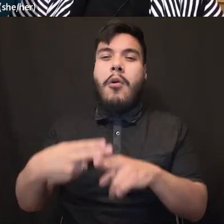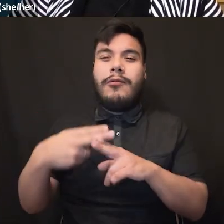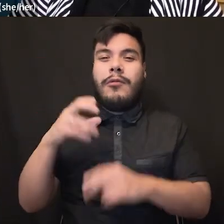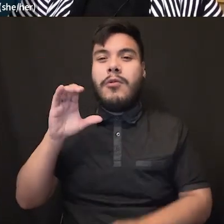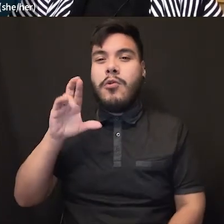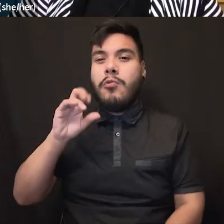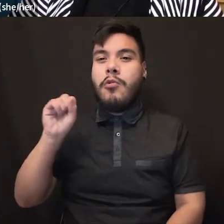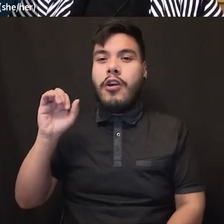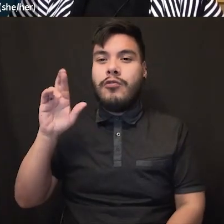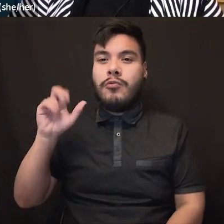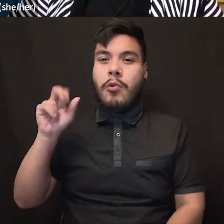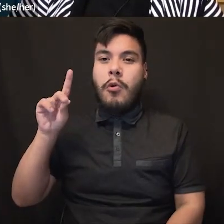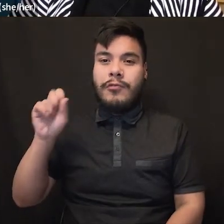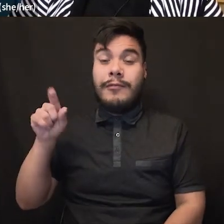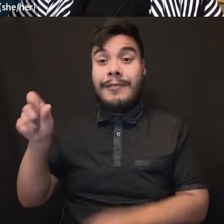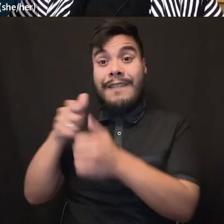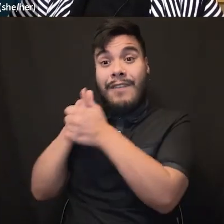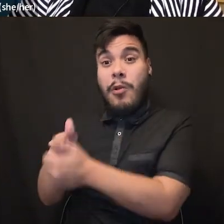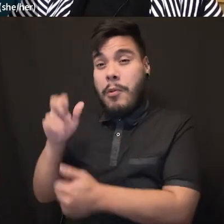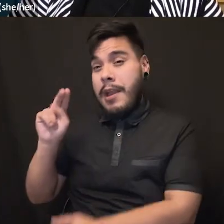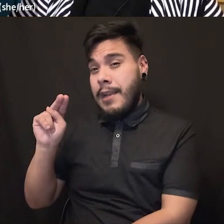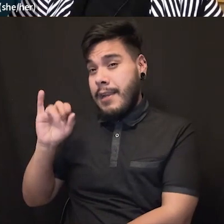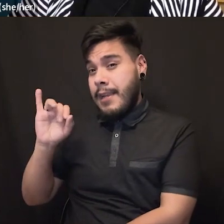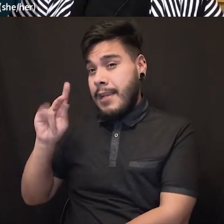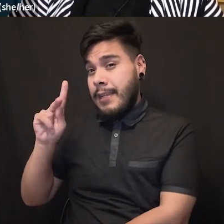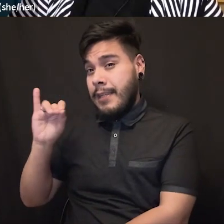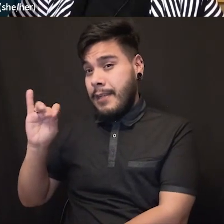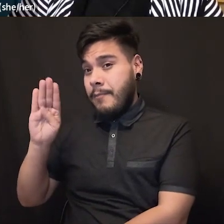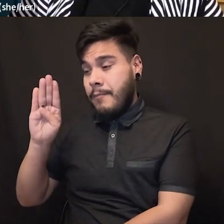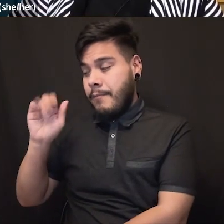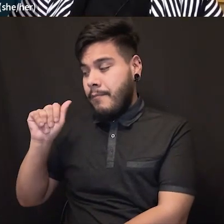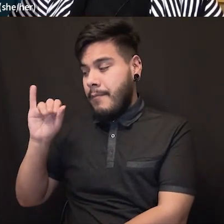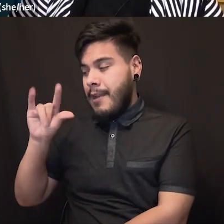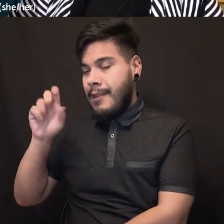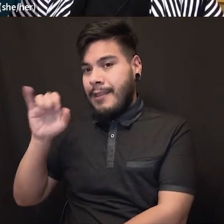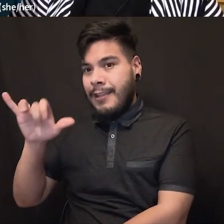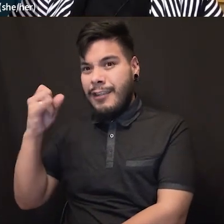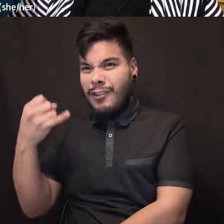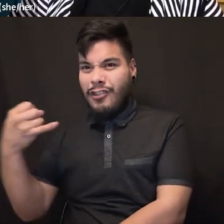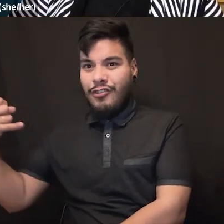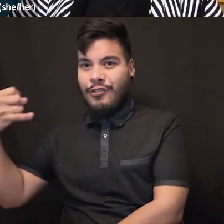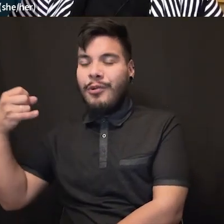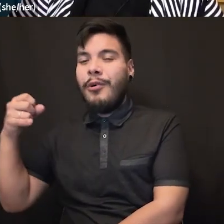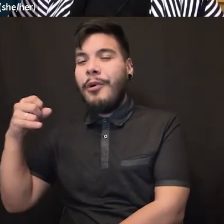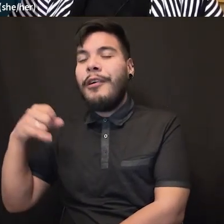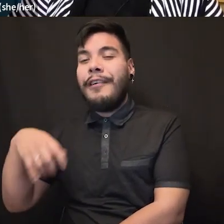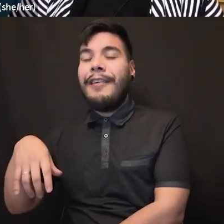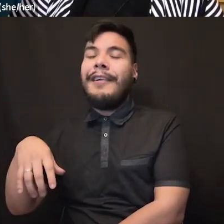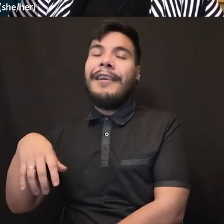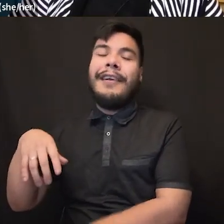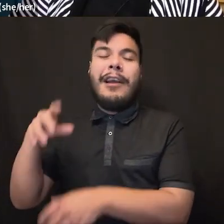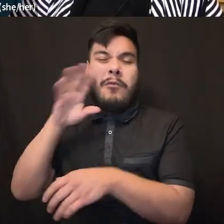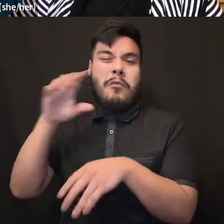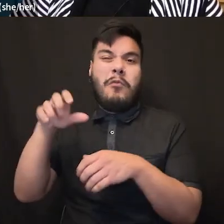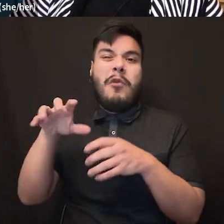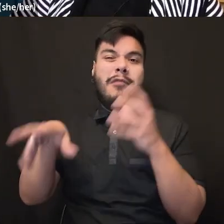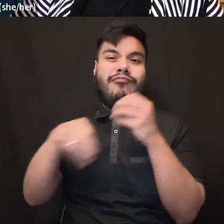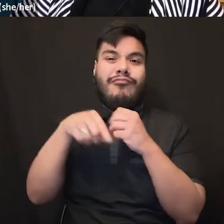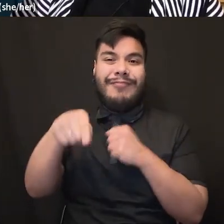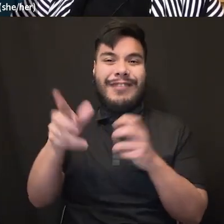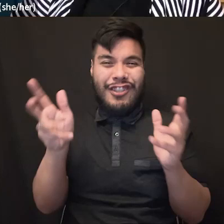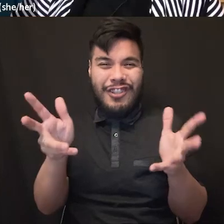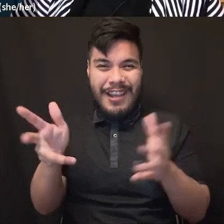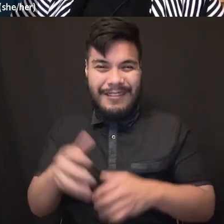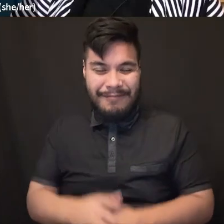follow her at Nikki Bailey _ on Instagram, TikTok, and X, and we'll drop those links in the chat for